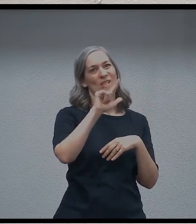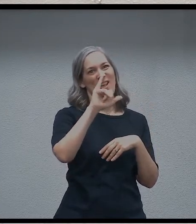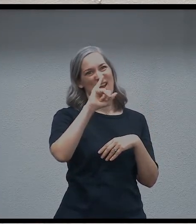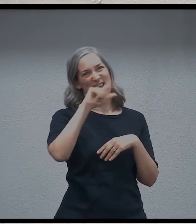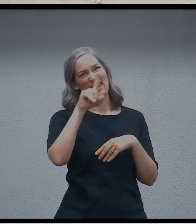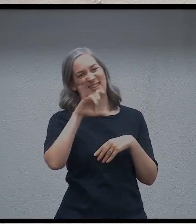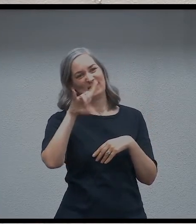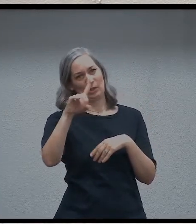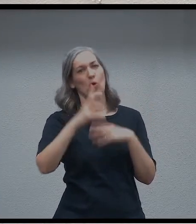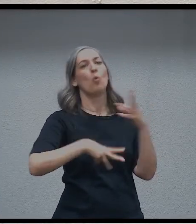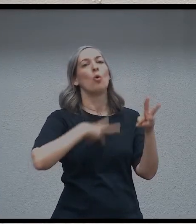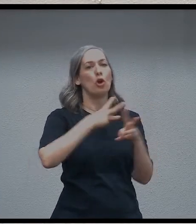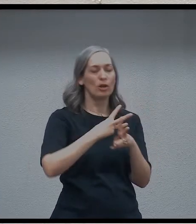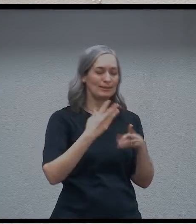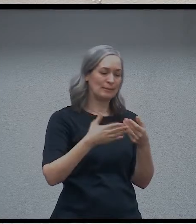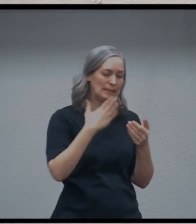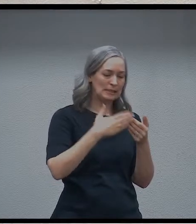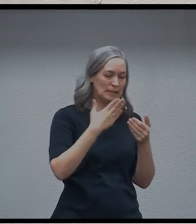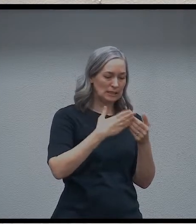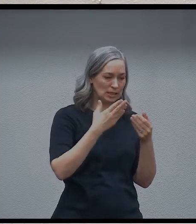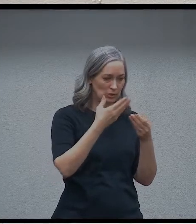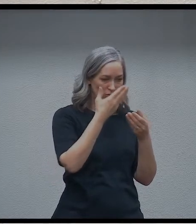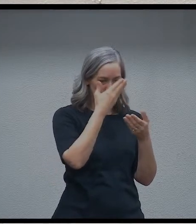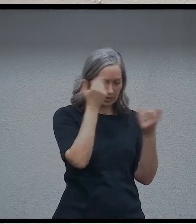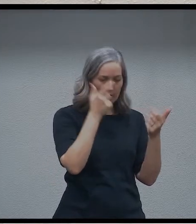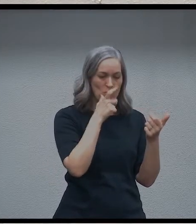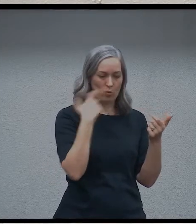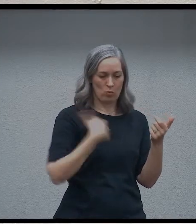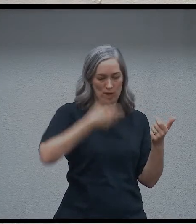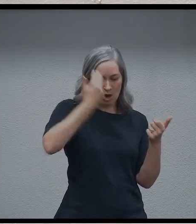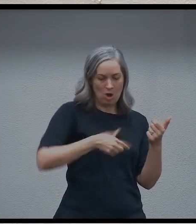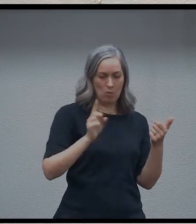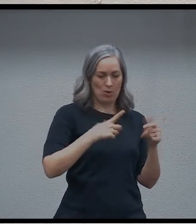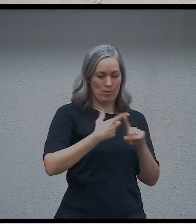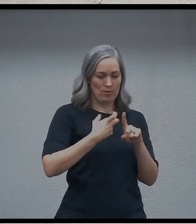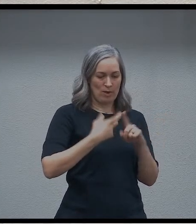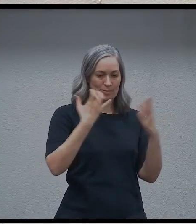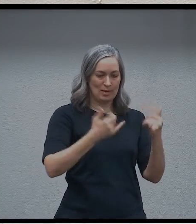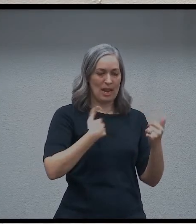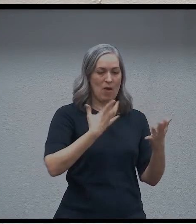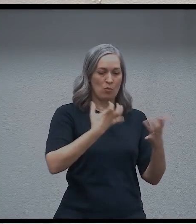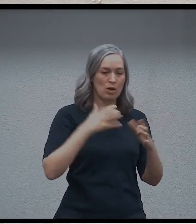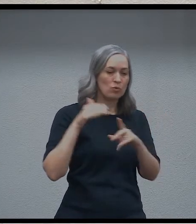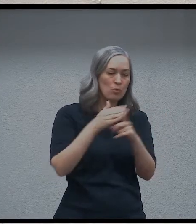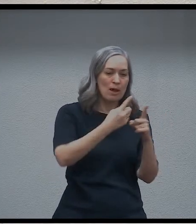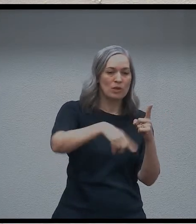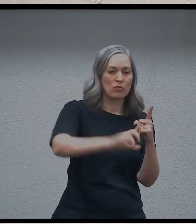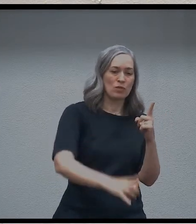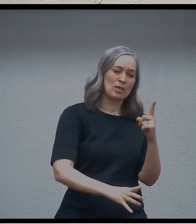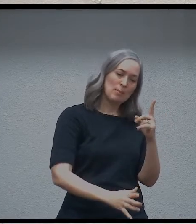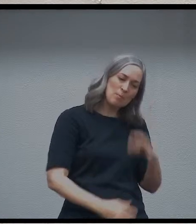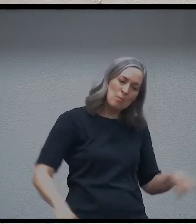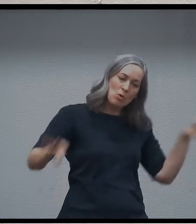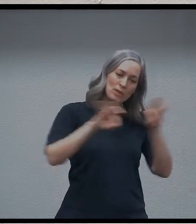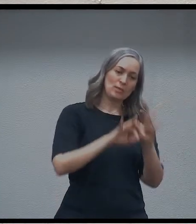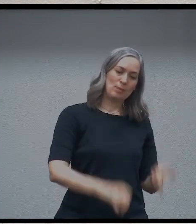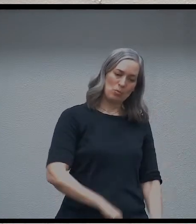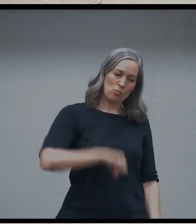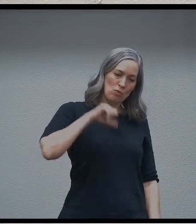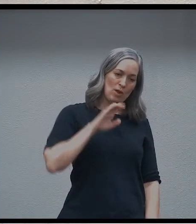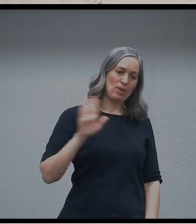where we come from. But today, I want to remind you of the importance of being proud of your indigenous